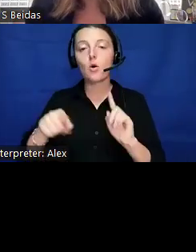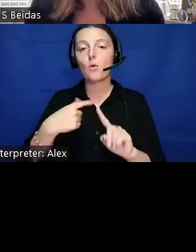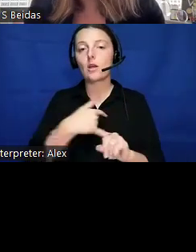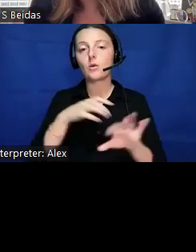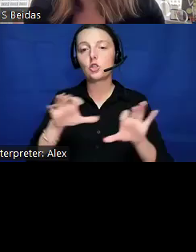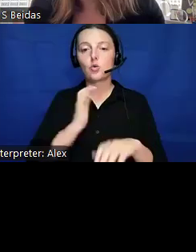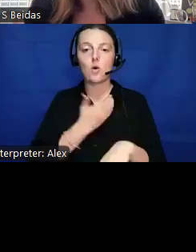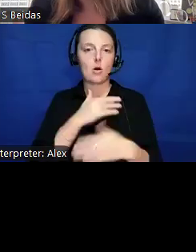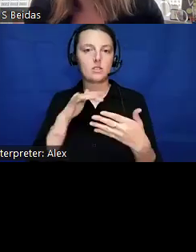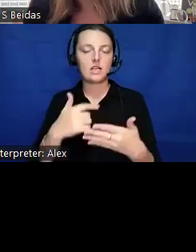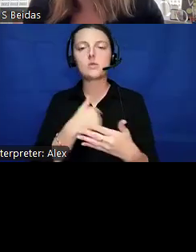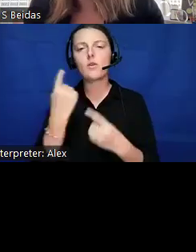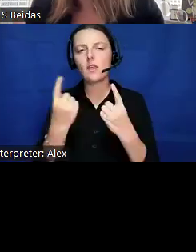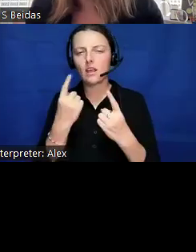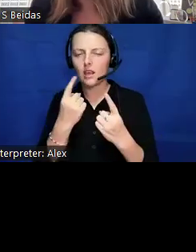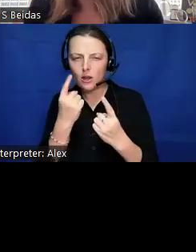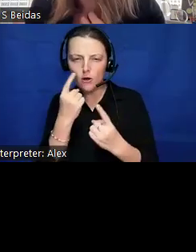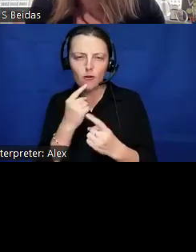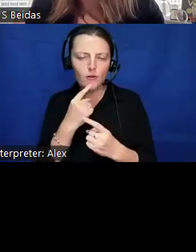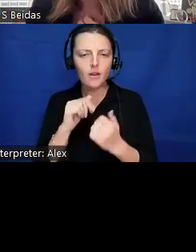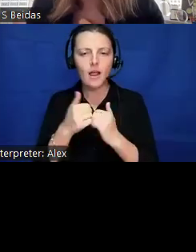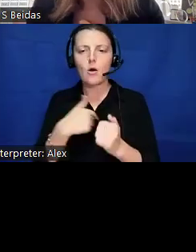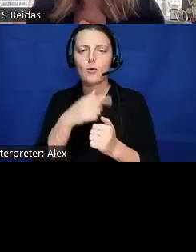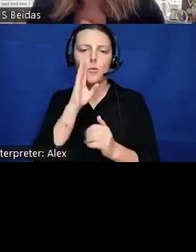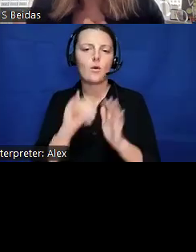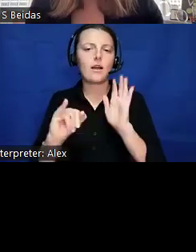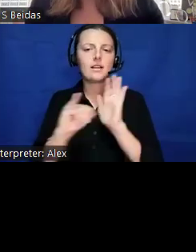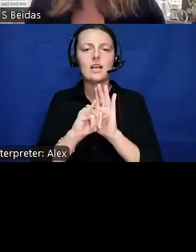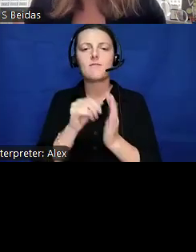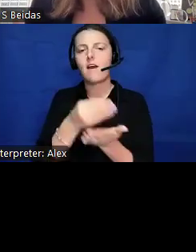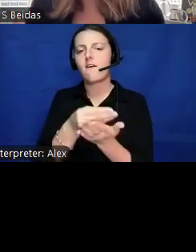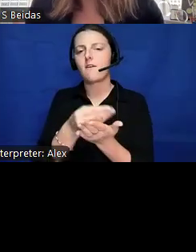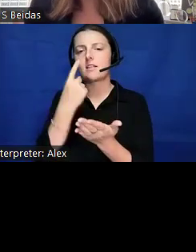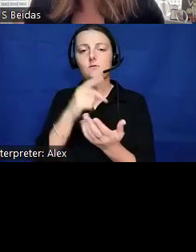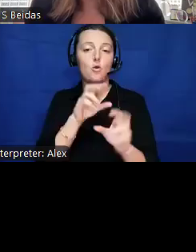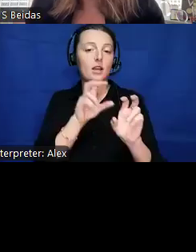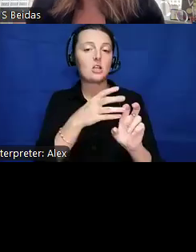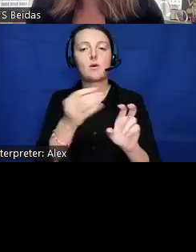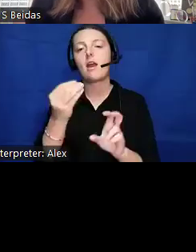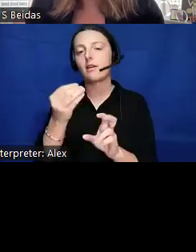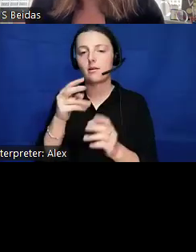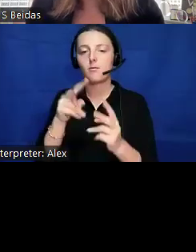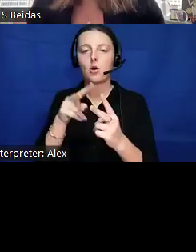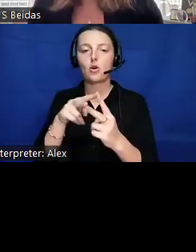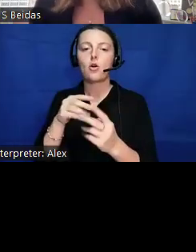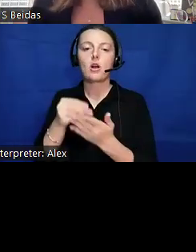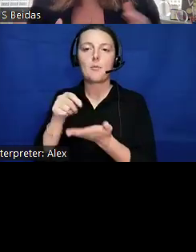think very carefully about how we are going to dedicate funds for engagement and partner compensation. when we work in health systems, we are very